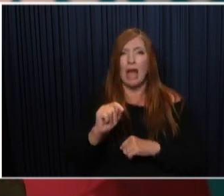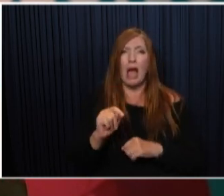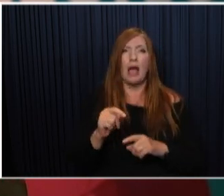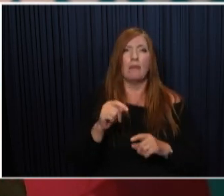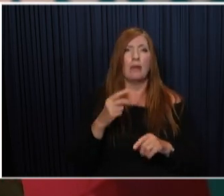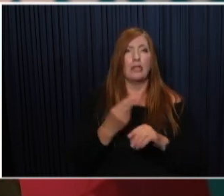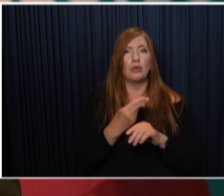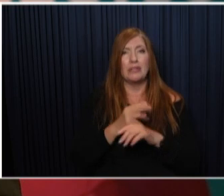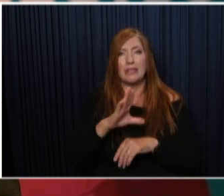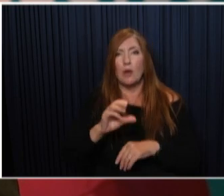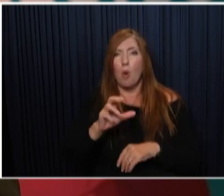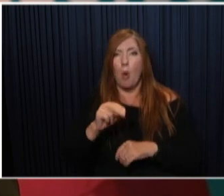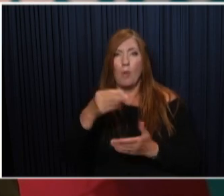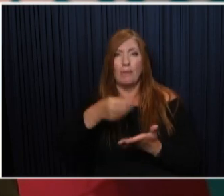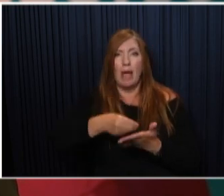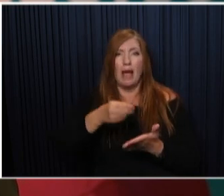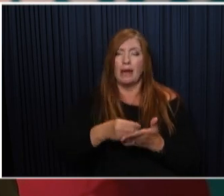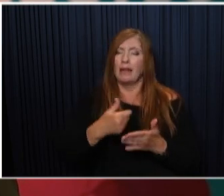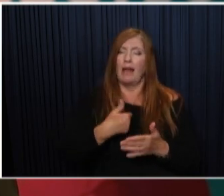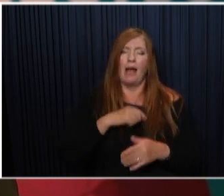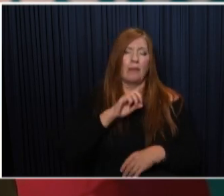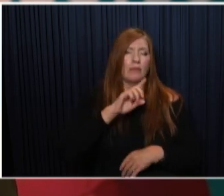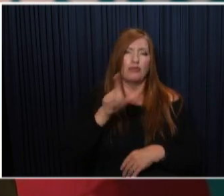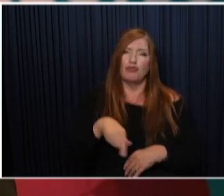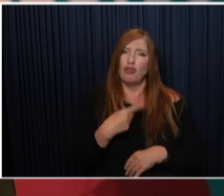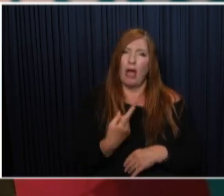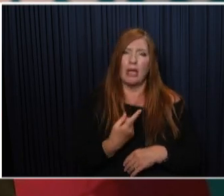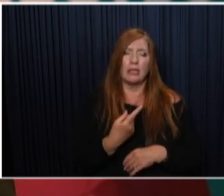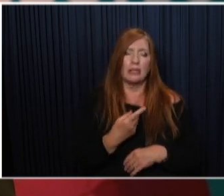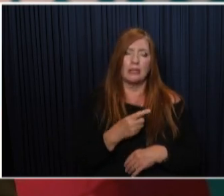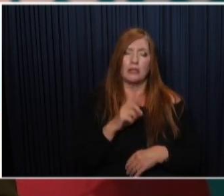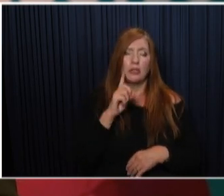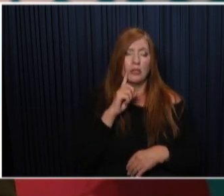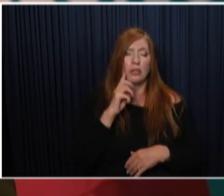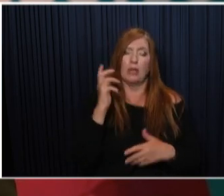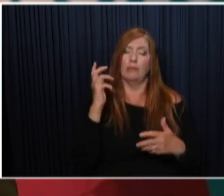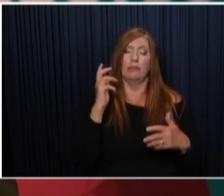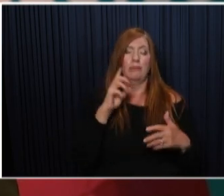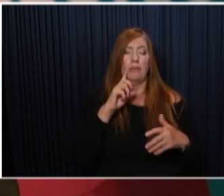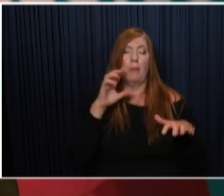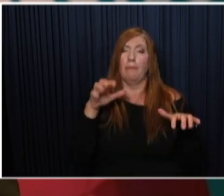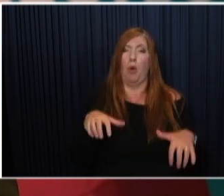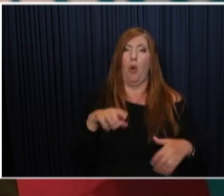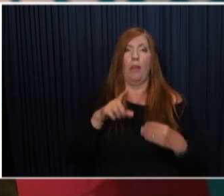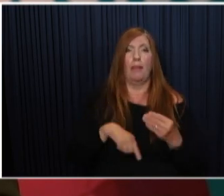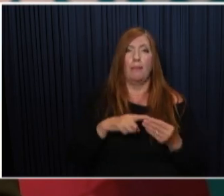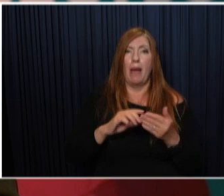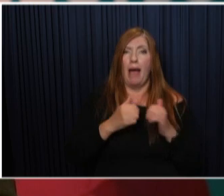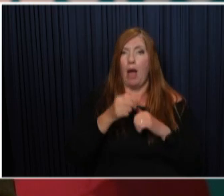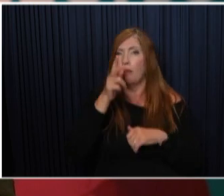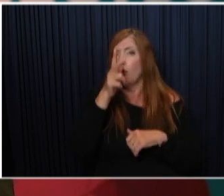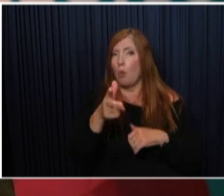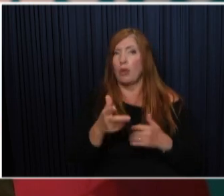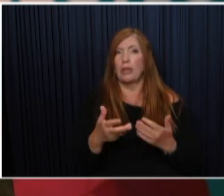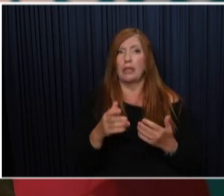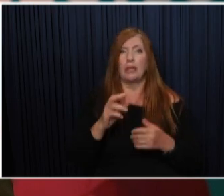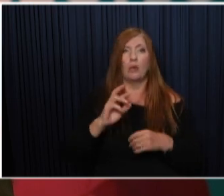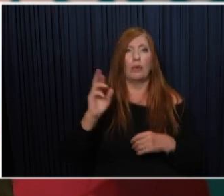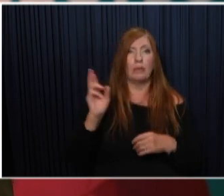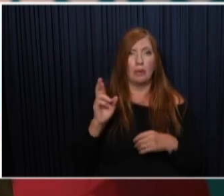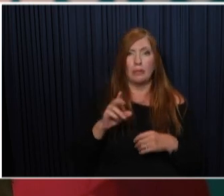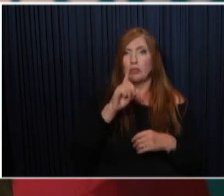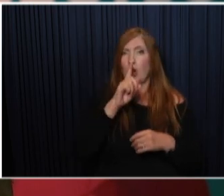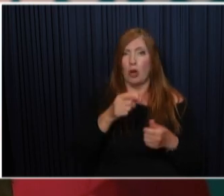own pockets. I am just appalled at how poorly the Republicans